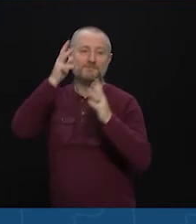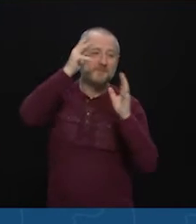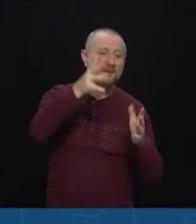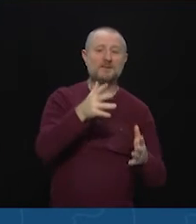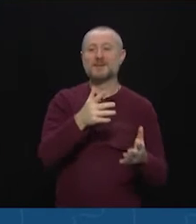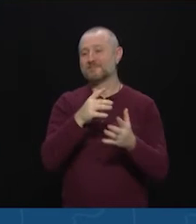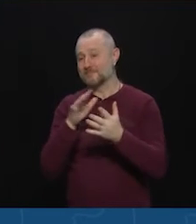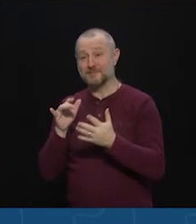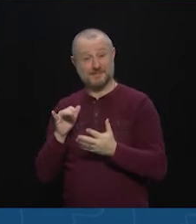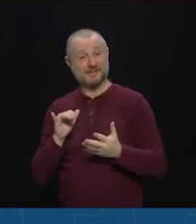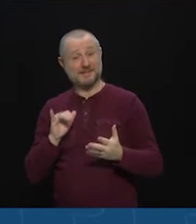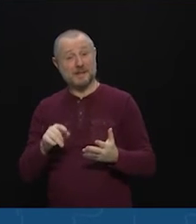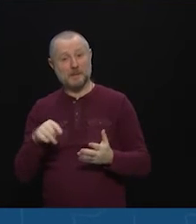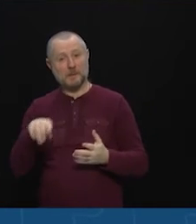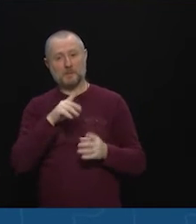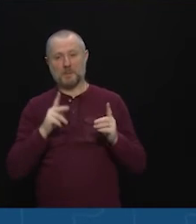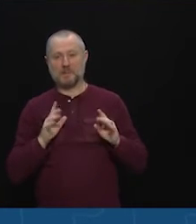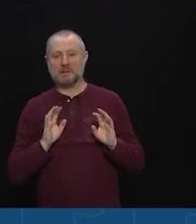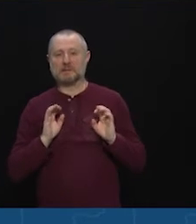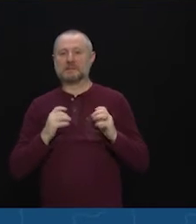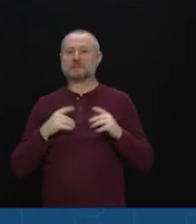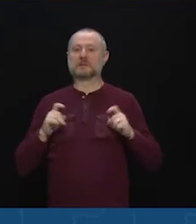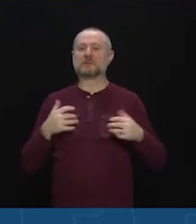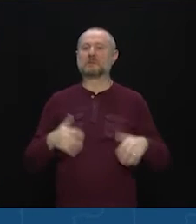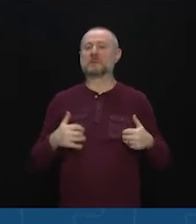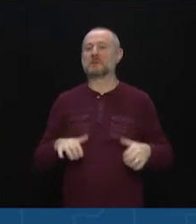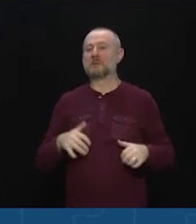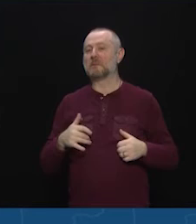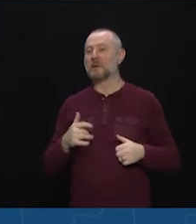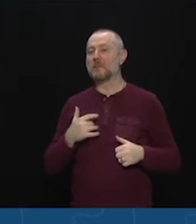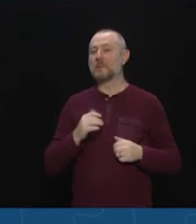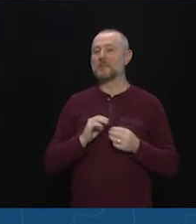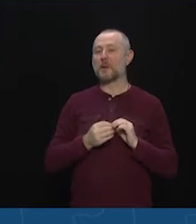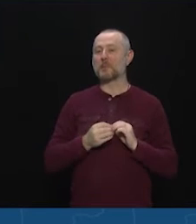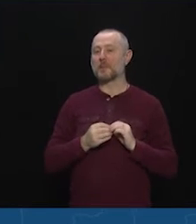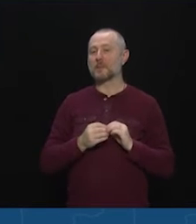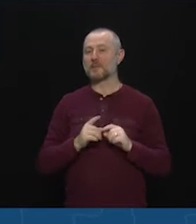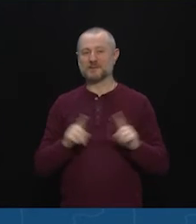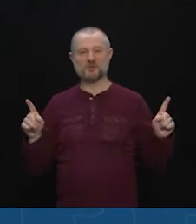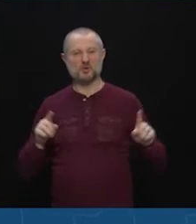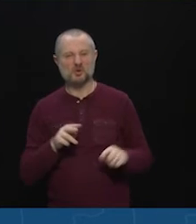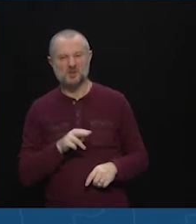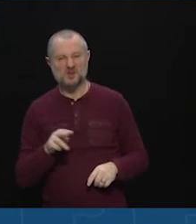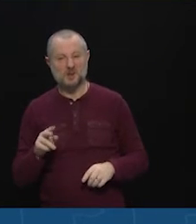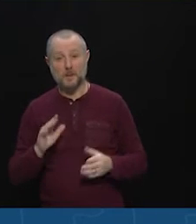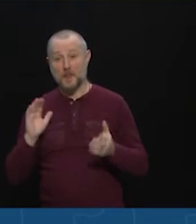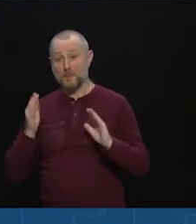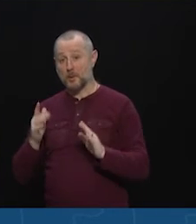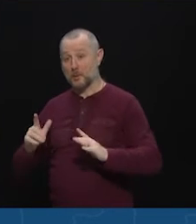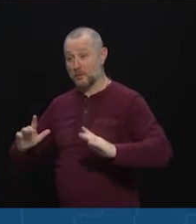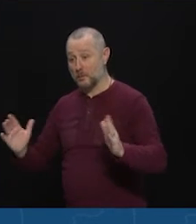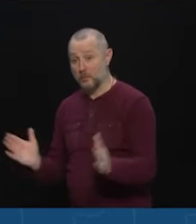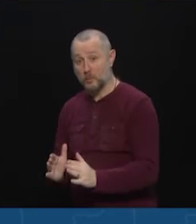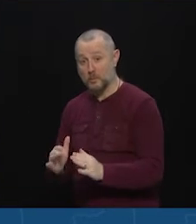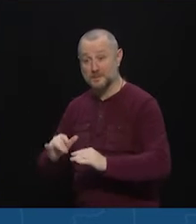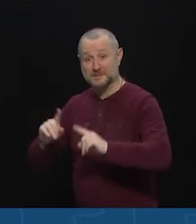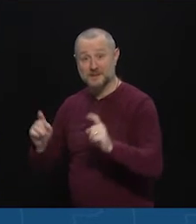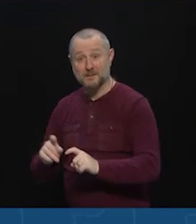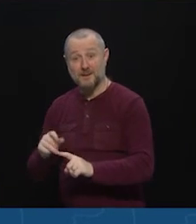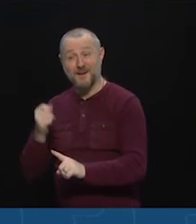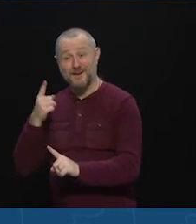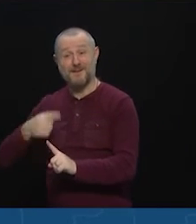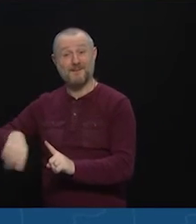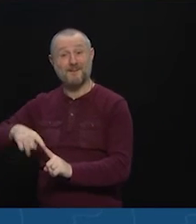tested. So it does skew the numbers a little bit. So it looks a little higher. The fewer people getting tested might be getting tested because they're actually feeling symptoms. So